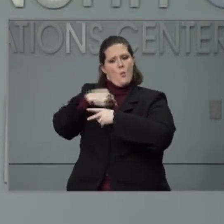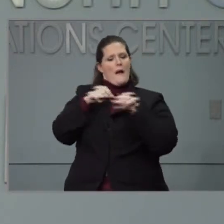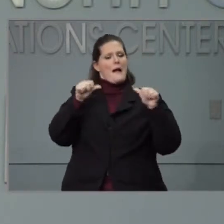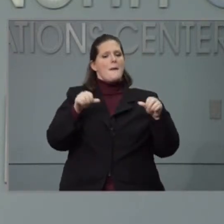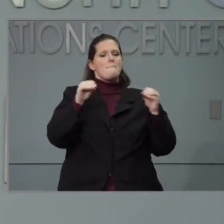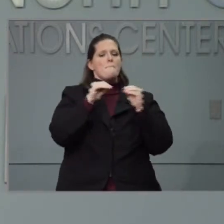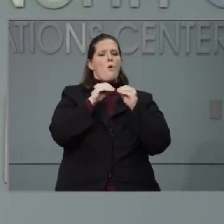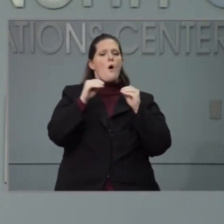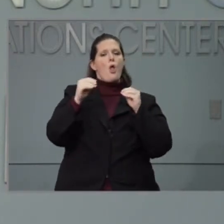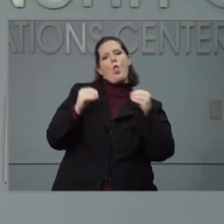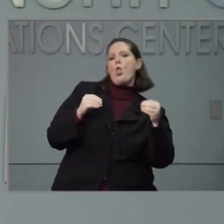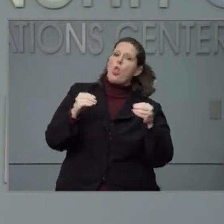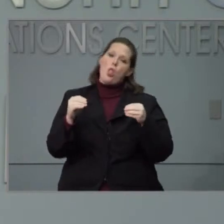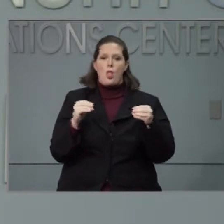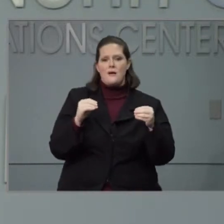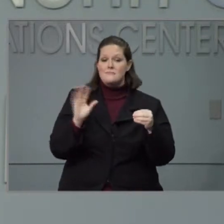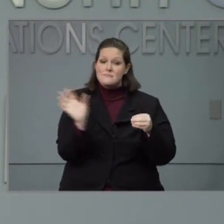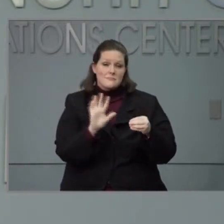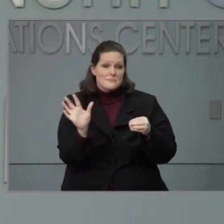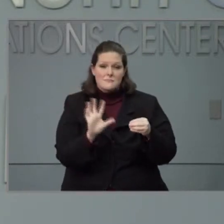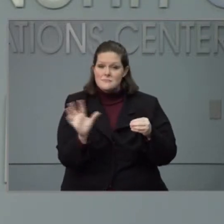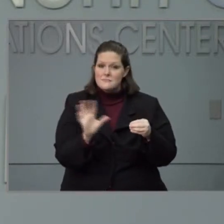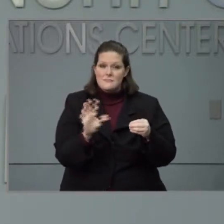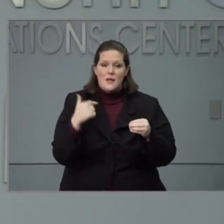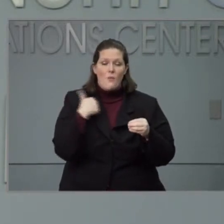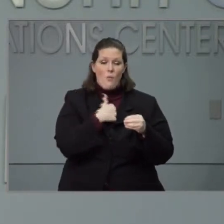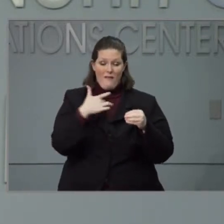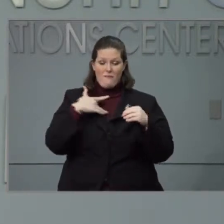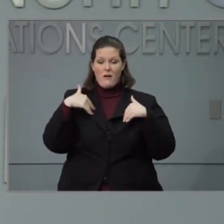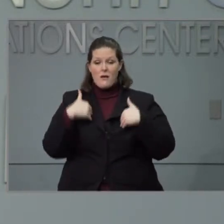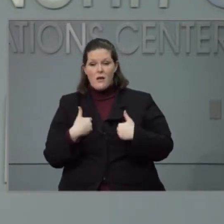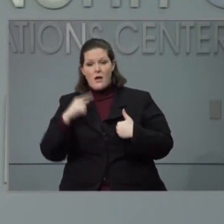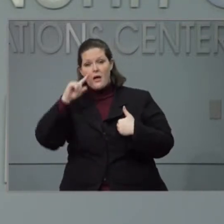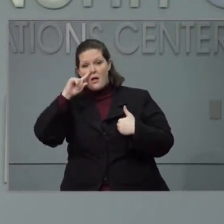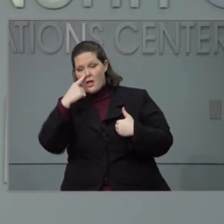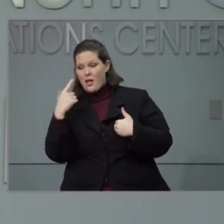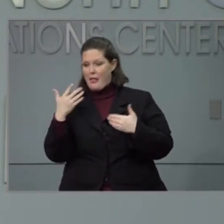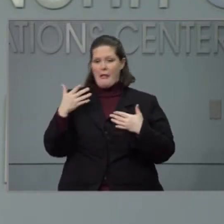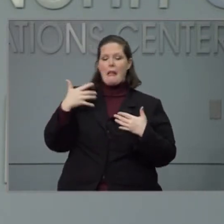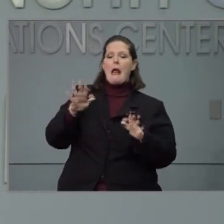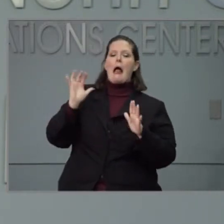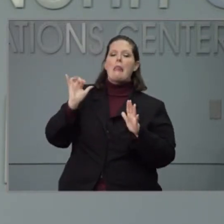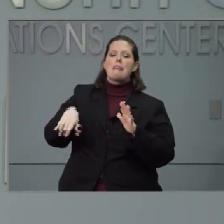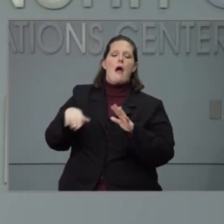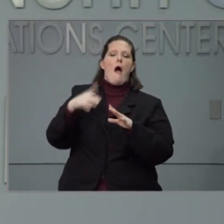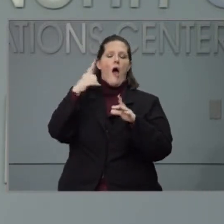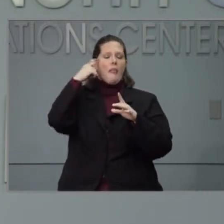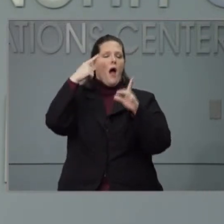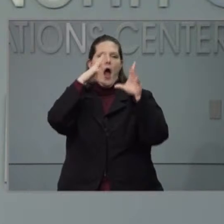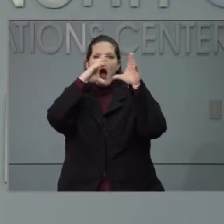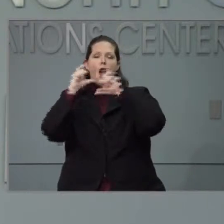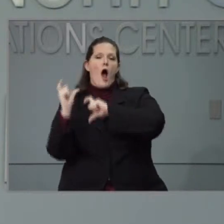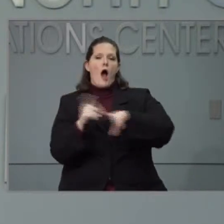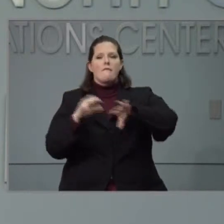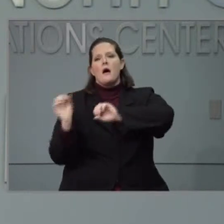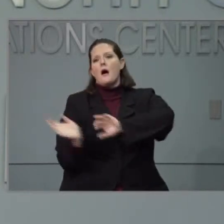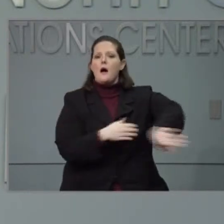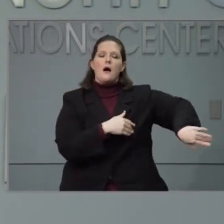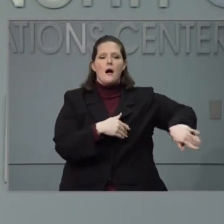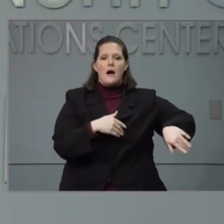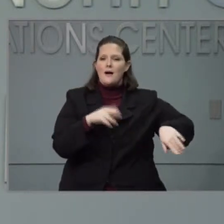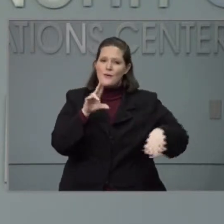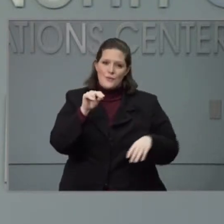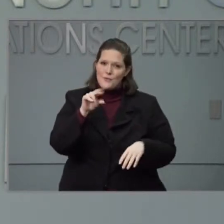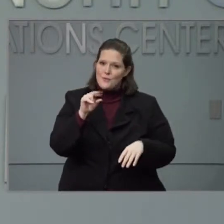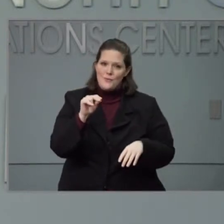cannot let weariness win. With 2 vaccines on the horizon with more promise than health officials